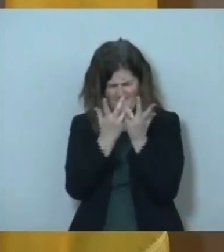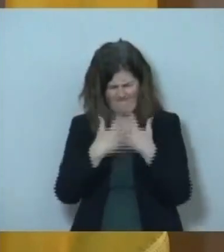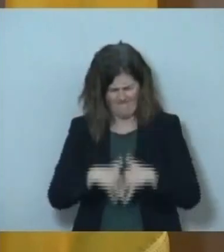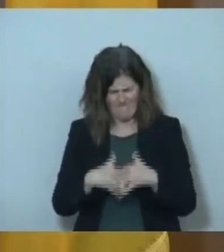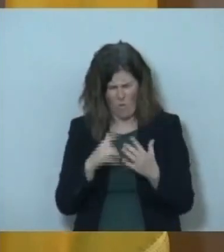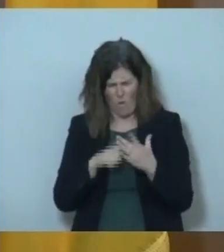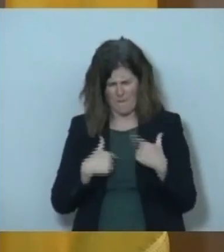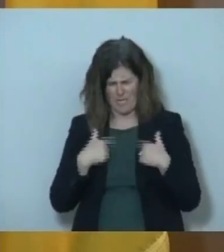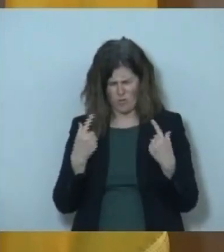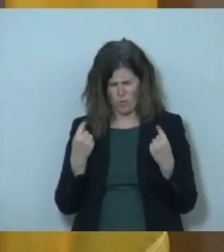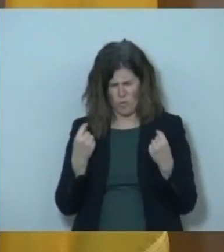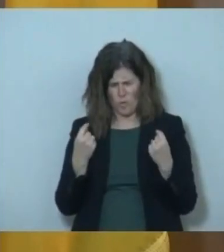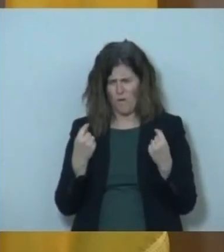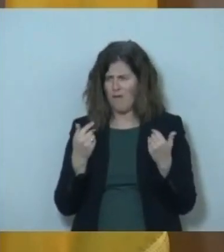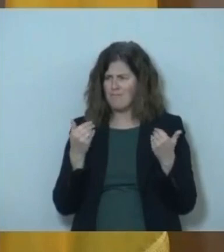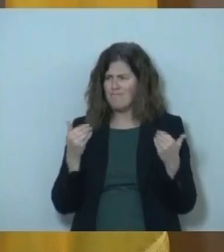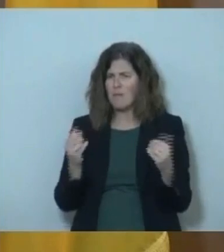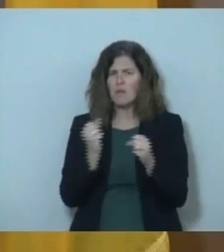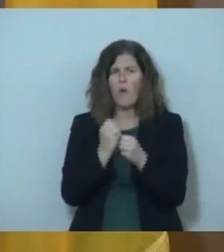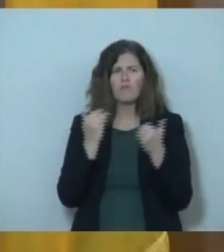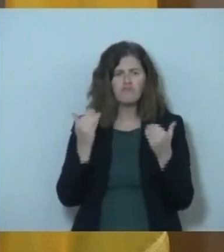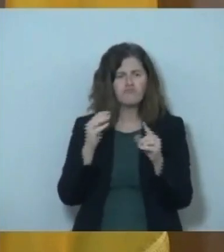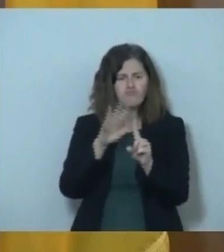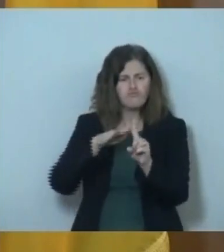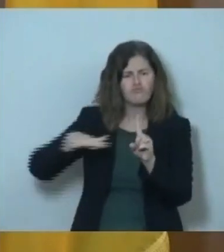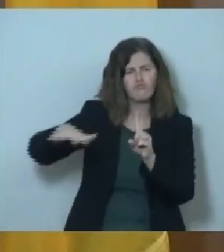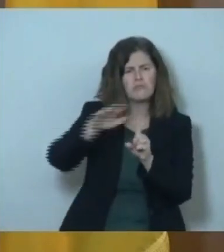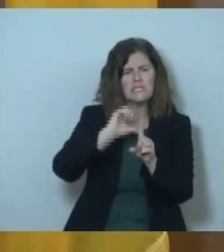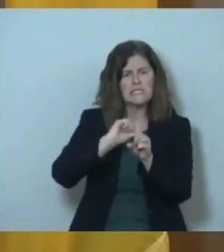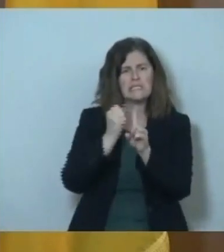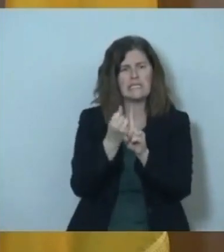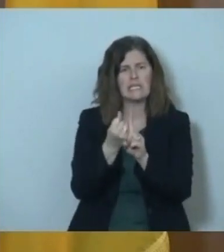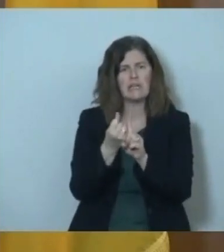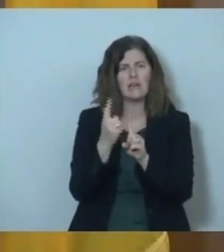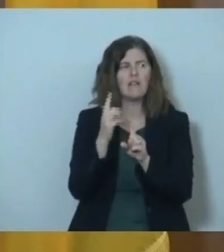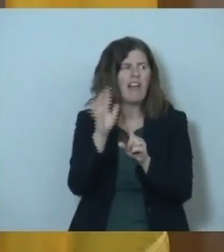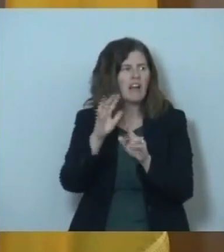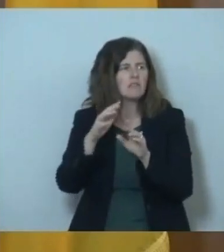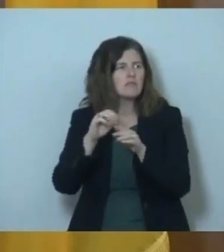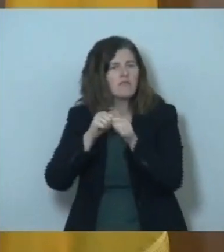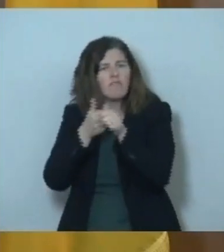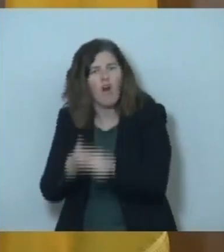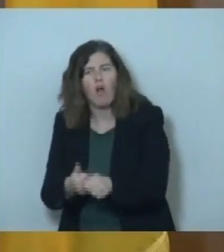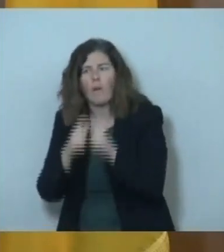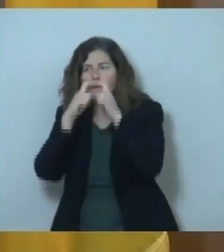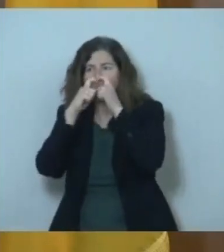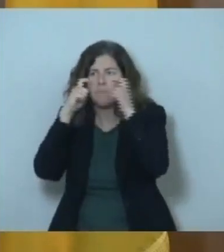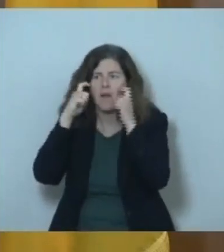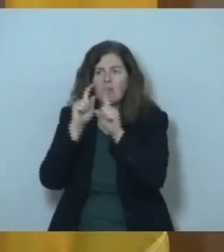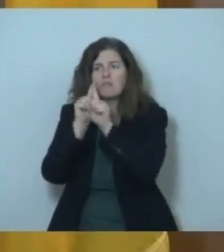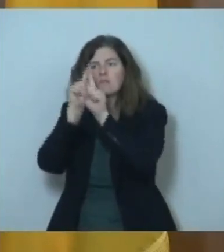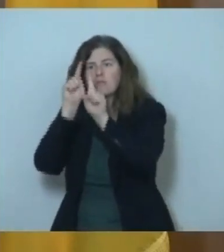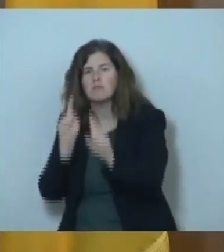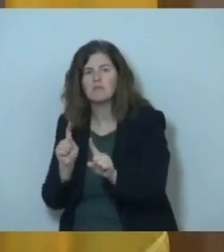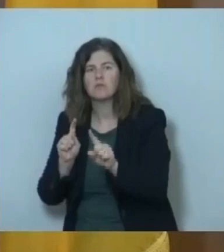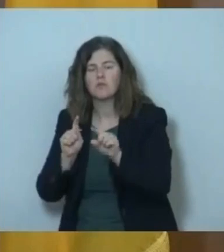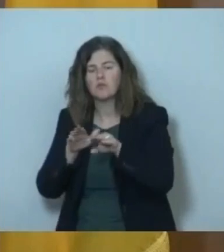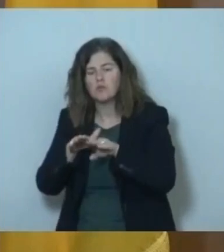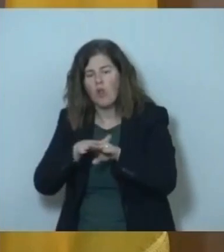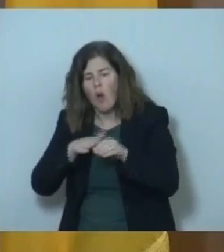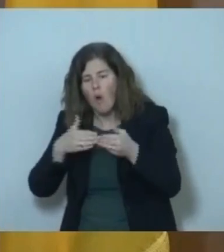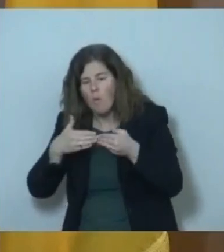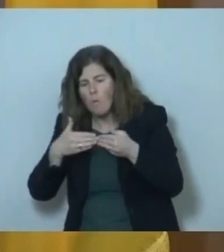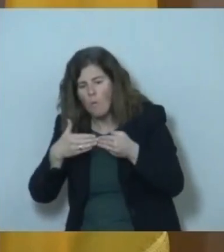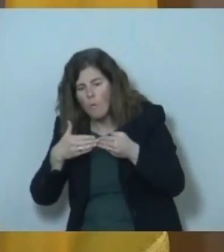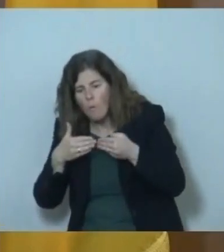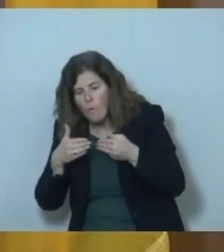allows you to create circumstances, right, like COVID safe practices and masks and slow openings and